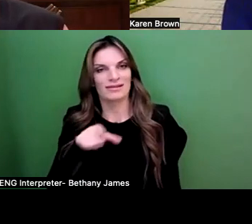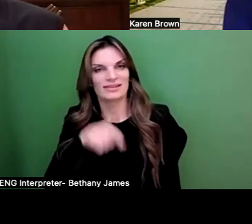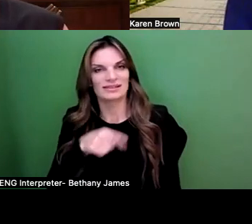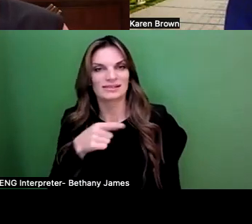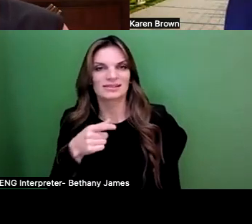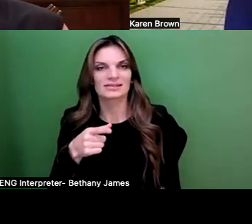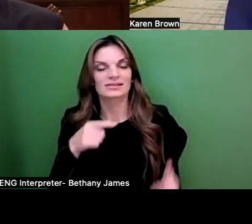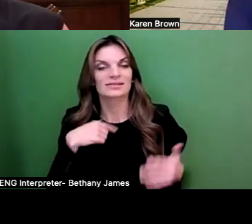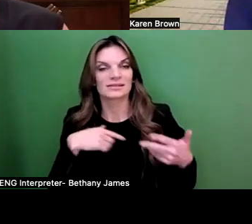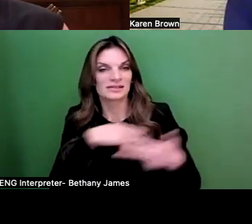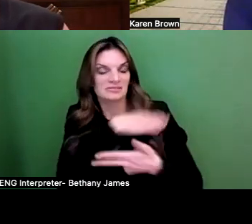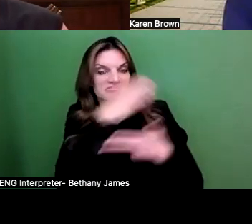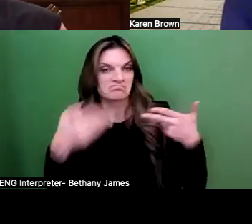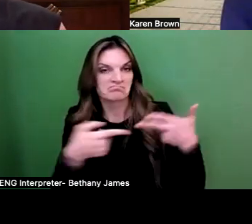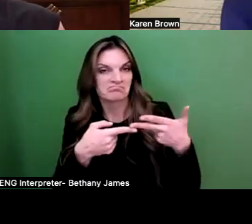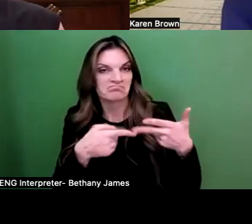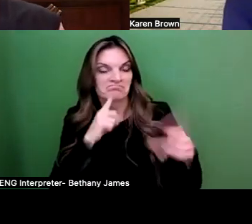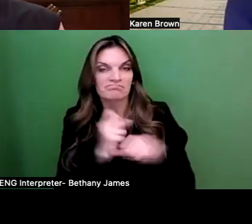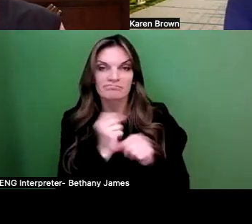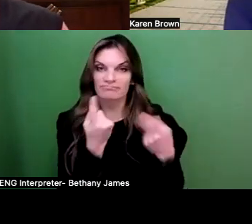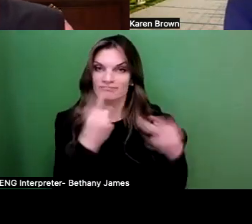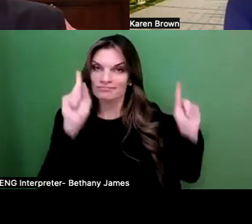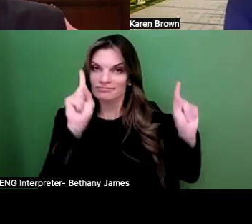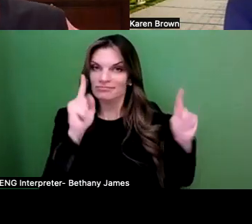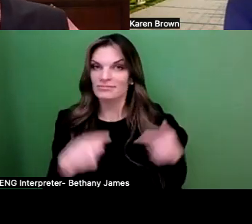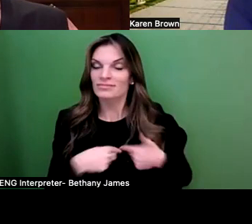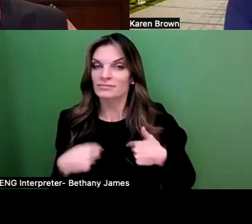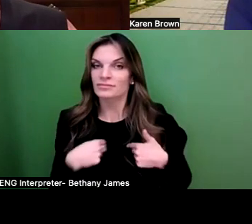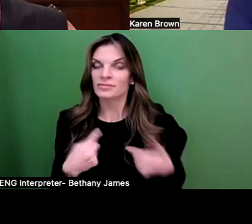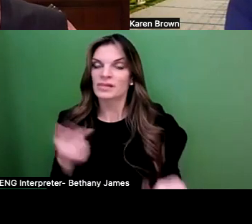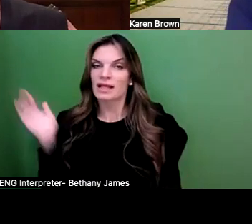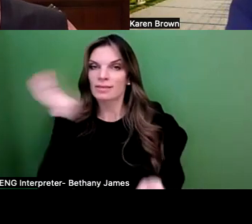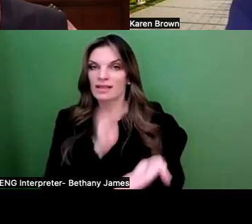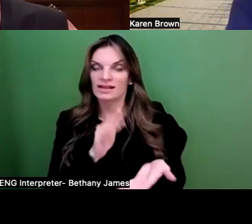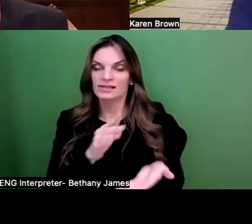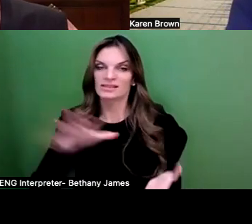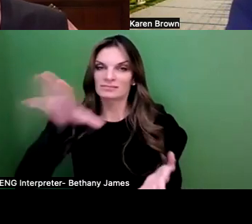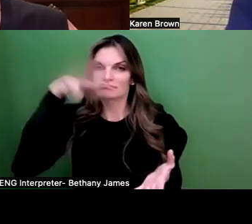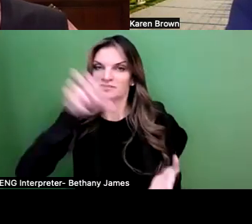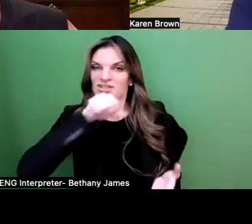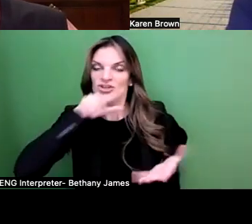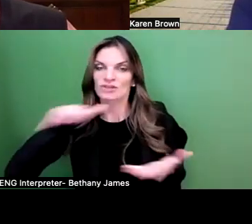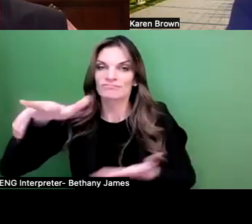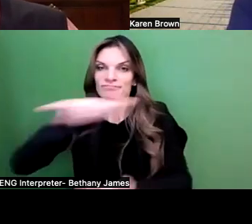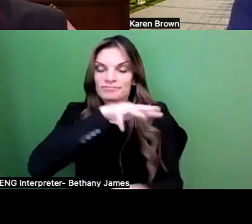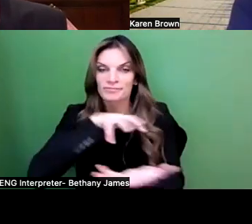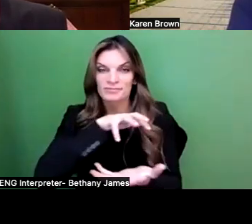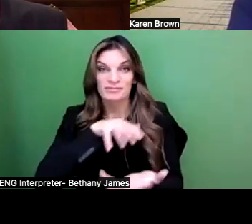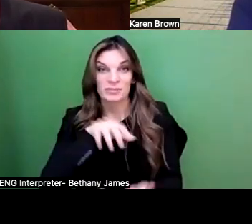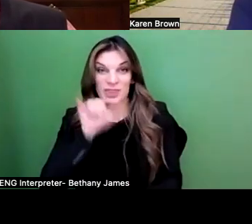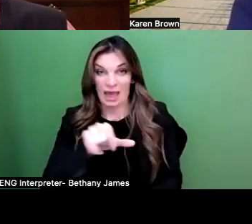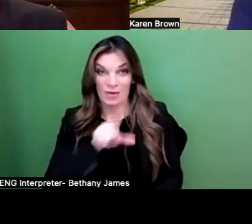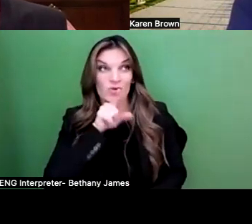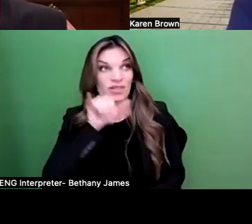we accomplished that by taking steps to lower our carbon. Easy steps that not only lowered our